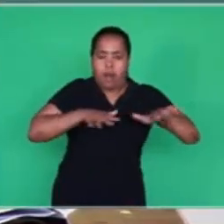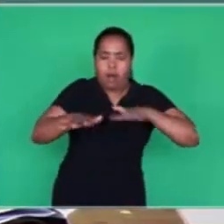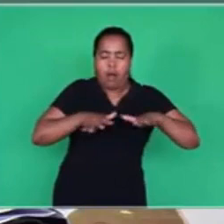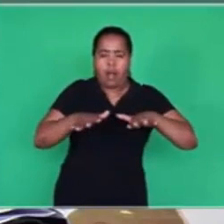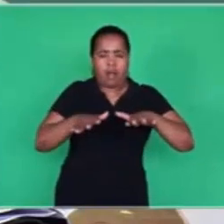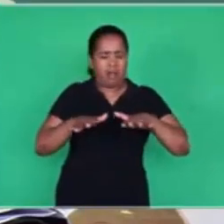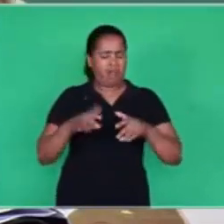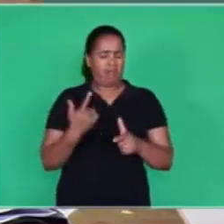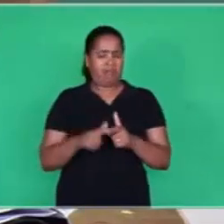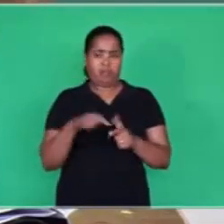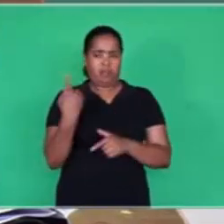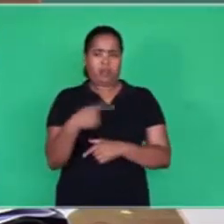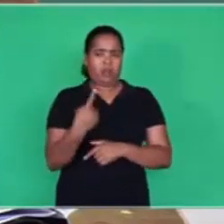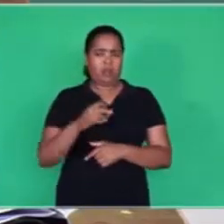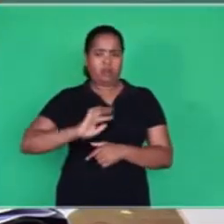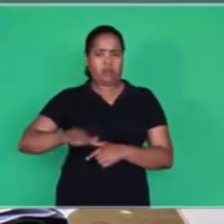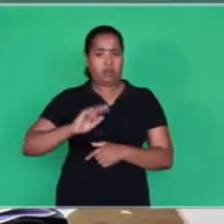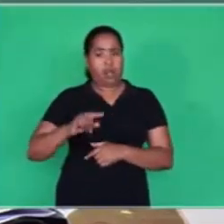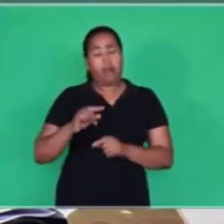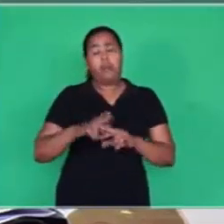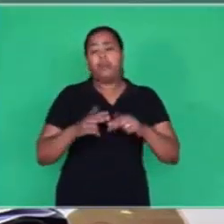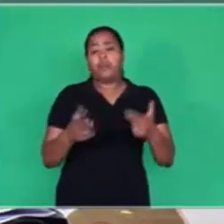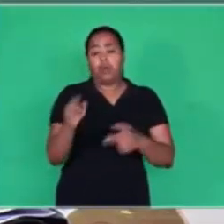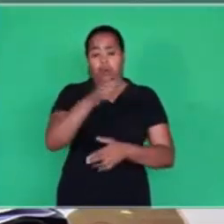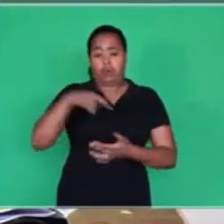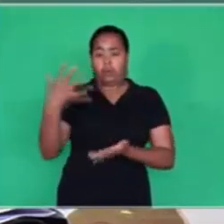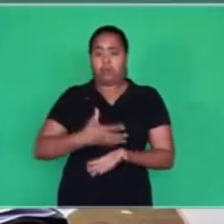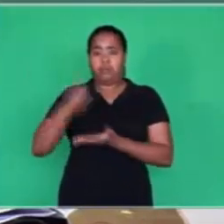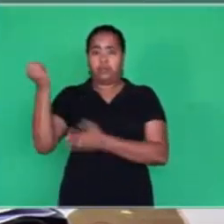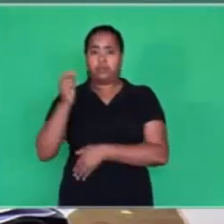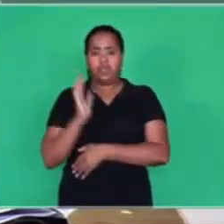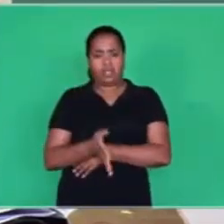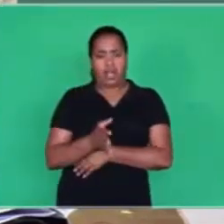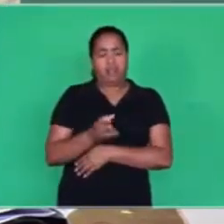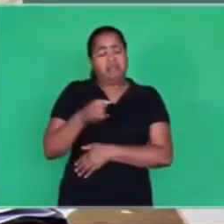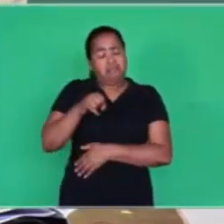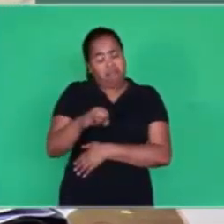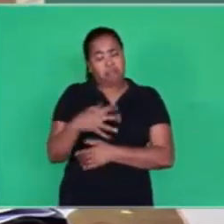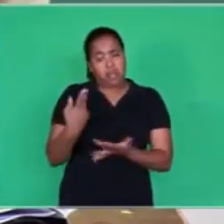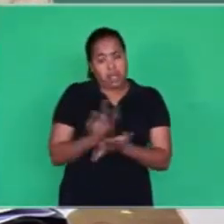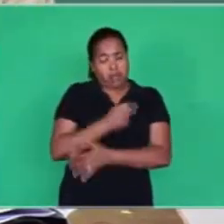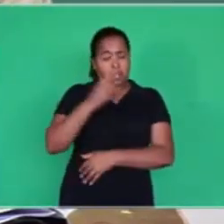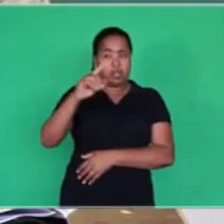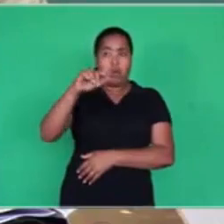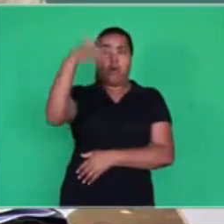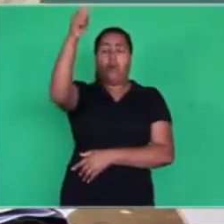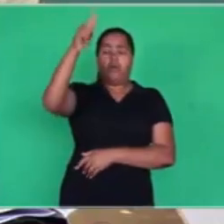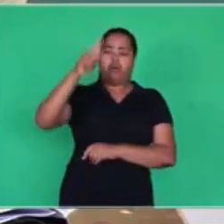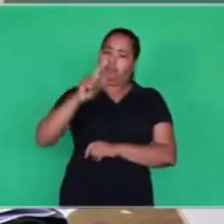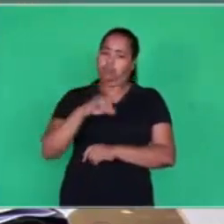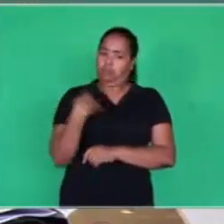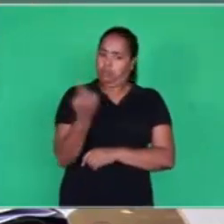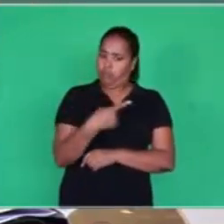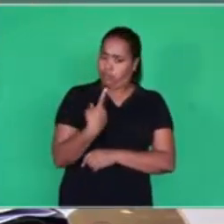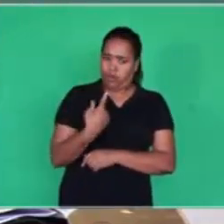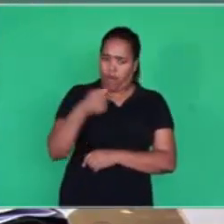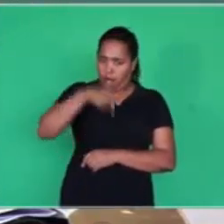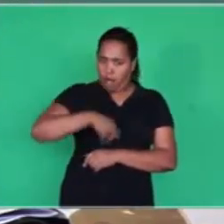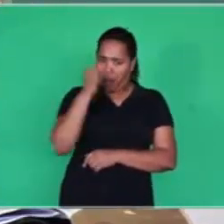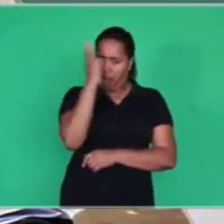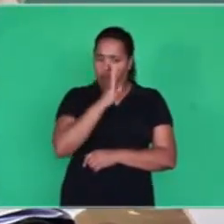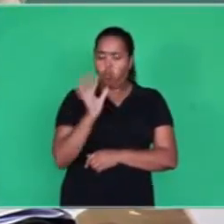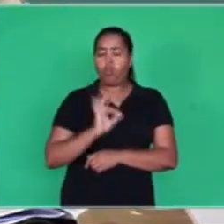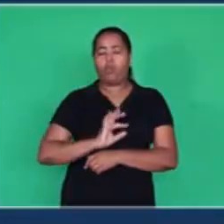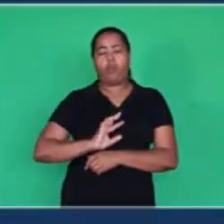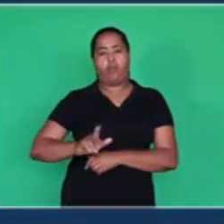Yes, you shall flee as you fled from the earthquake in the days of Uzziah, king of Judah. Thus